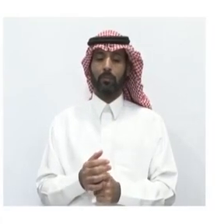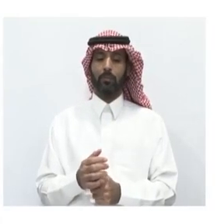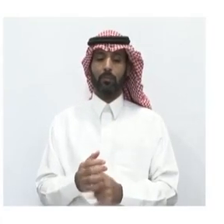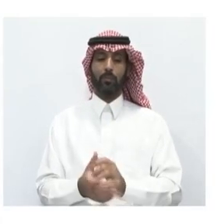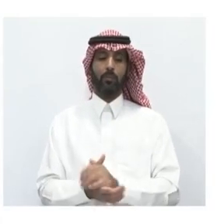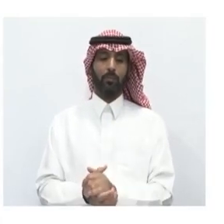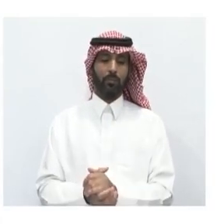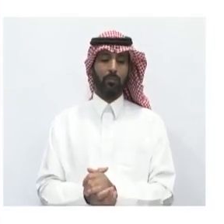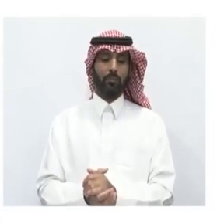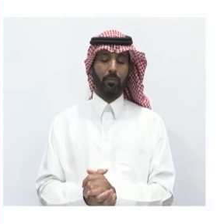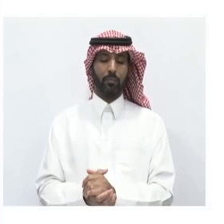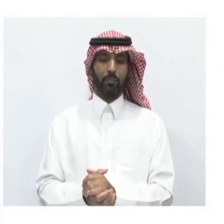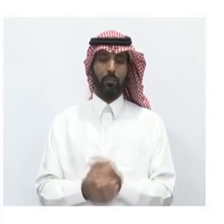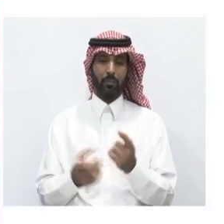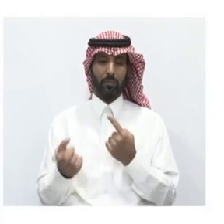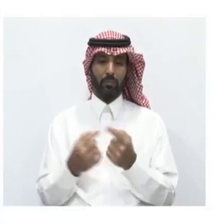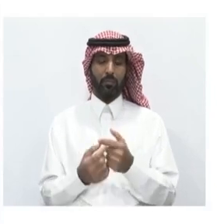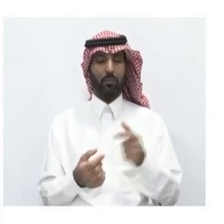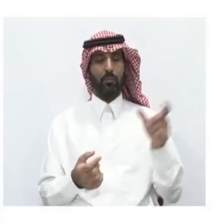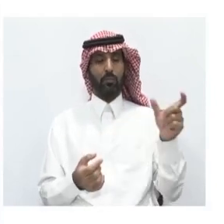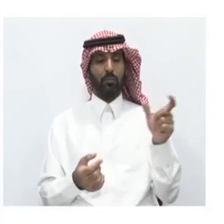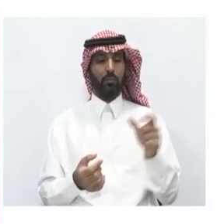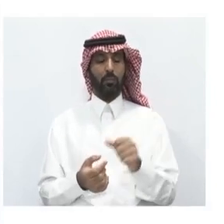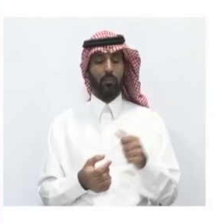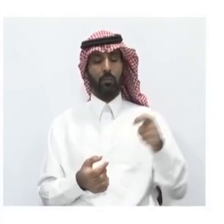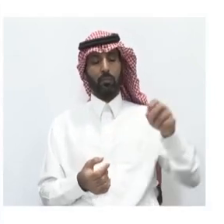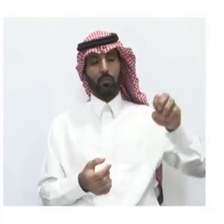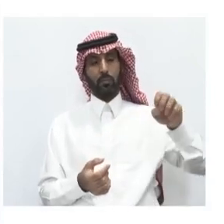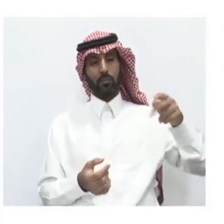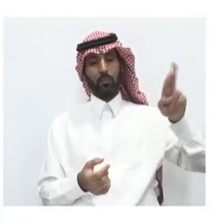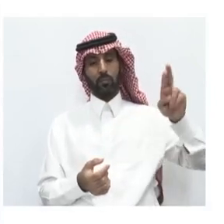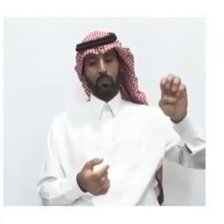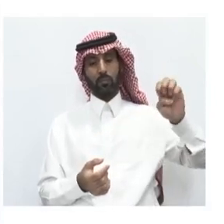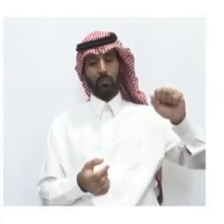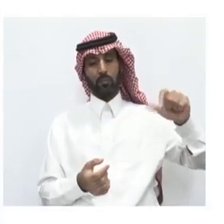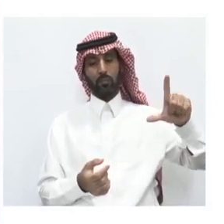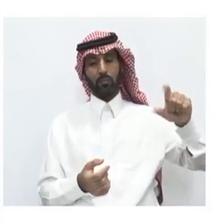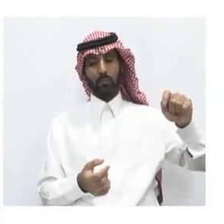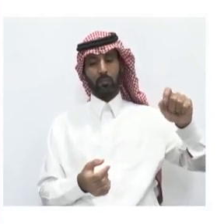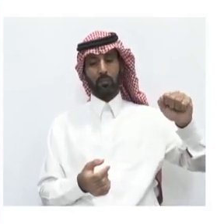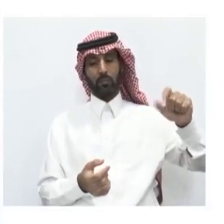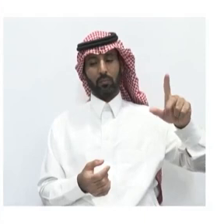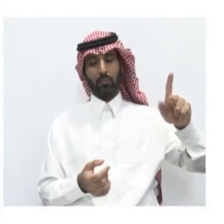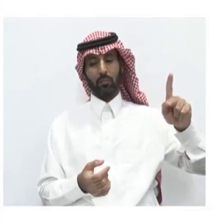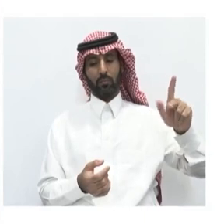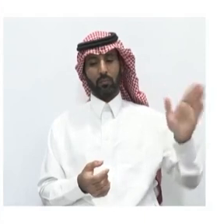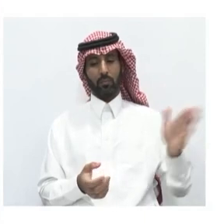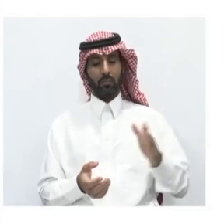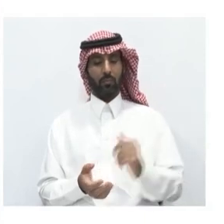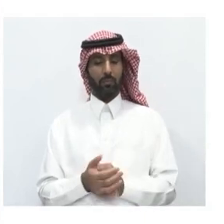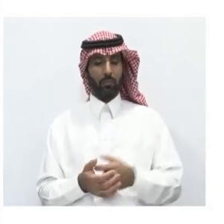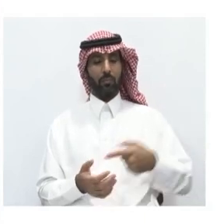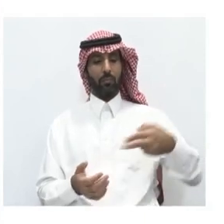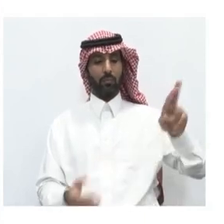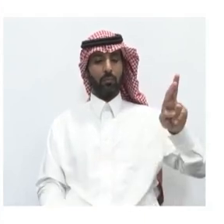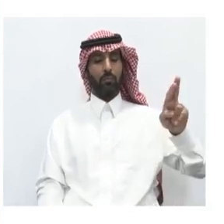attendant. So the real talk here, red eye is, it means overnight, red eye overnight. When he said, I don't